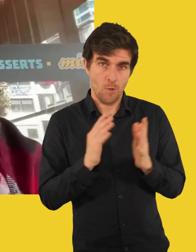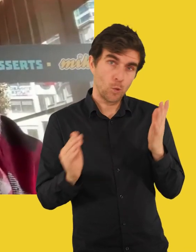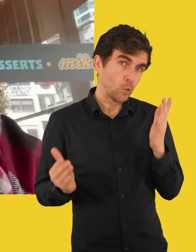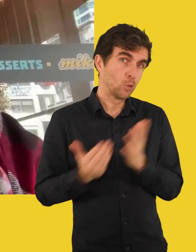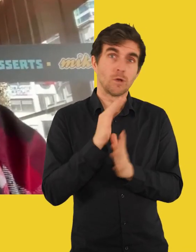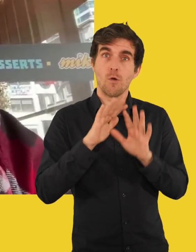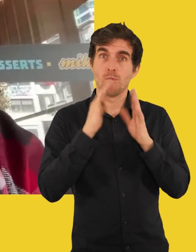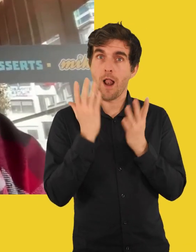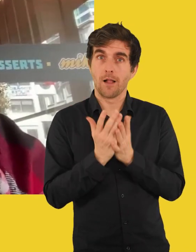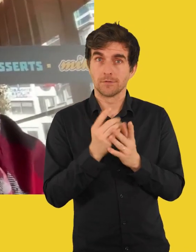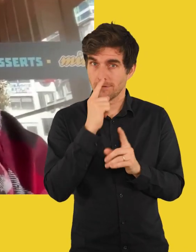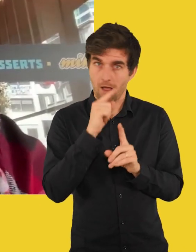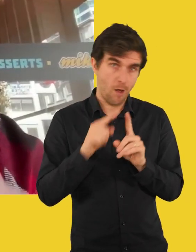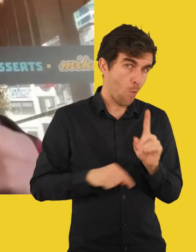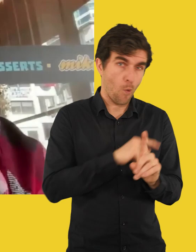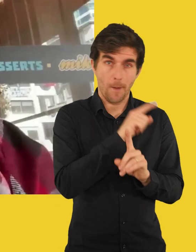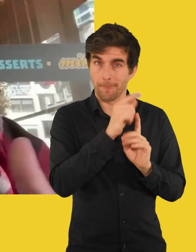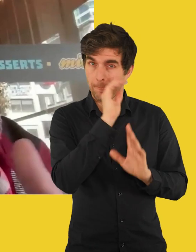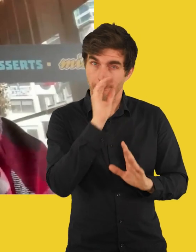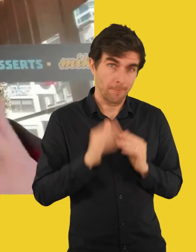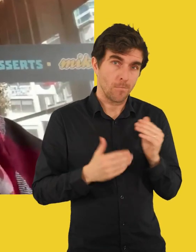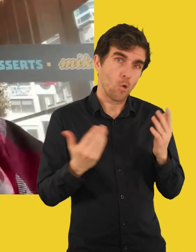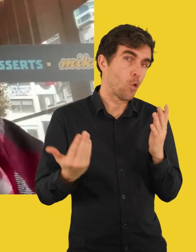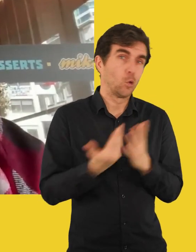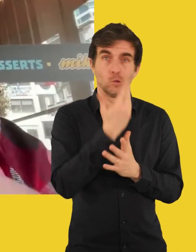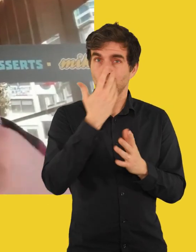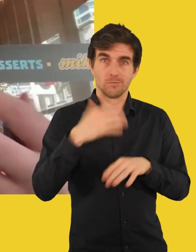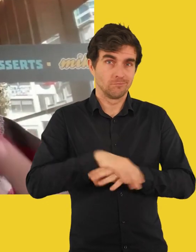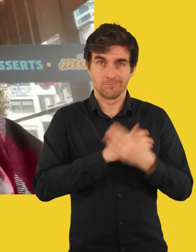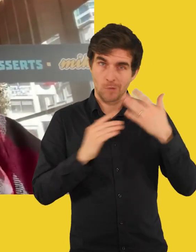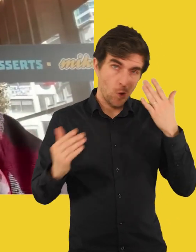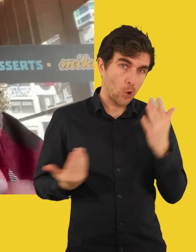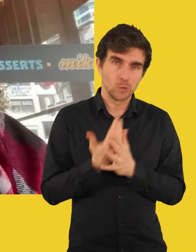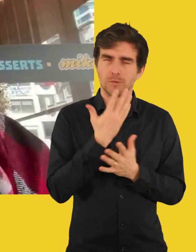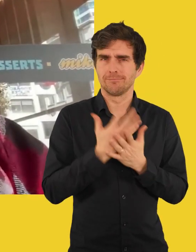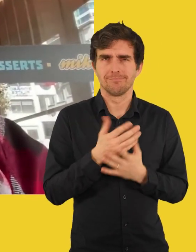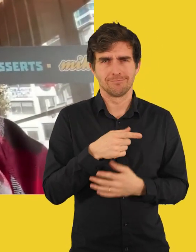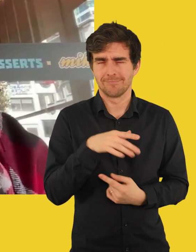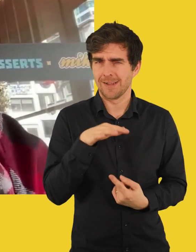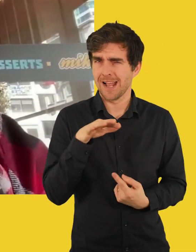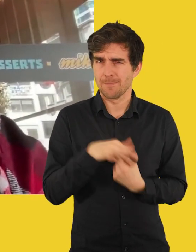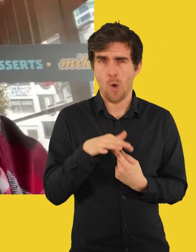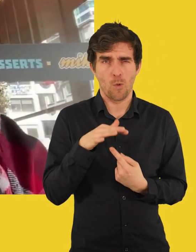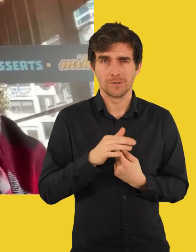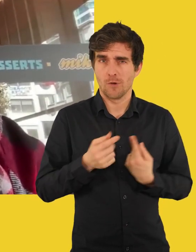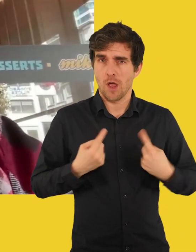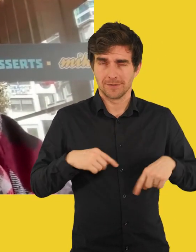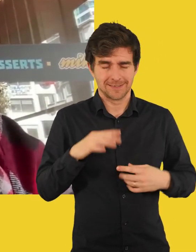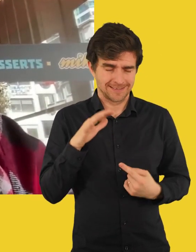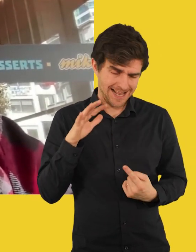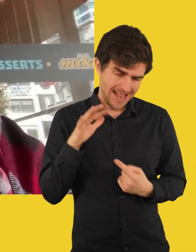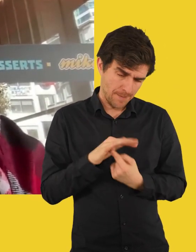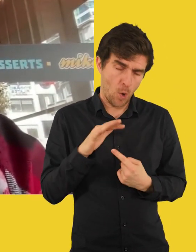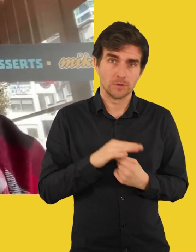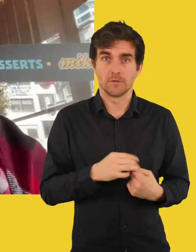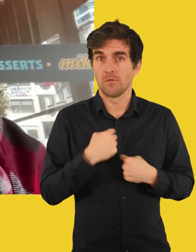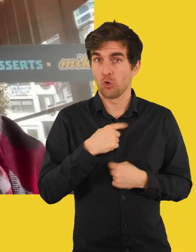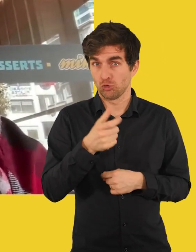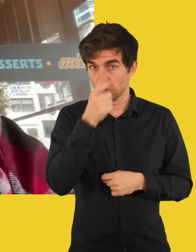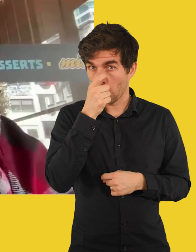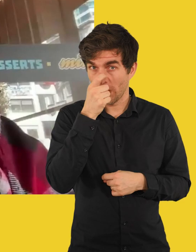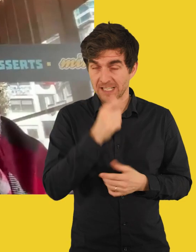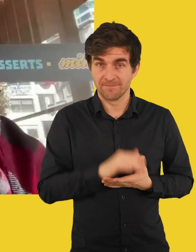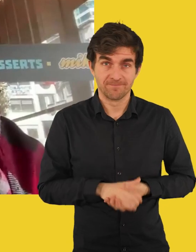around, while we can build a new world, new area, new approach. And it's very important for us. It's